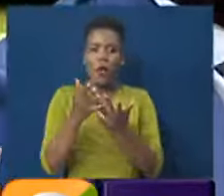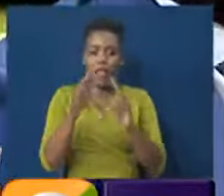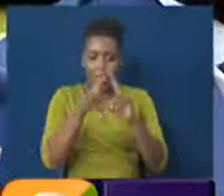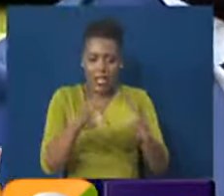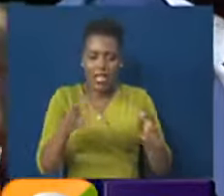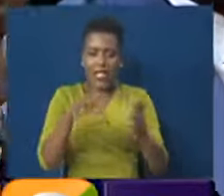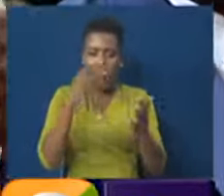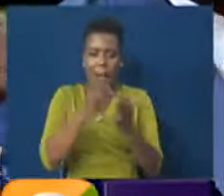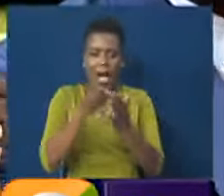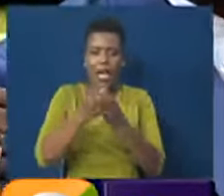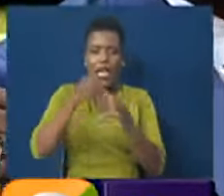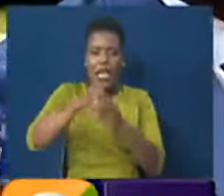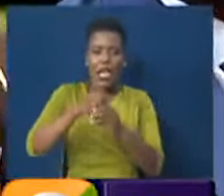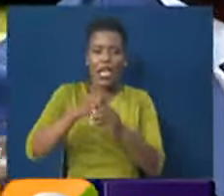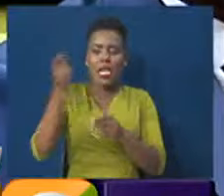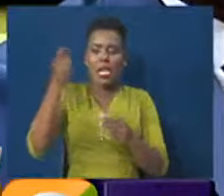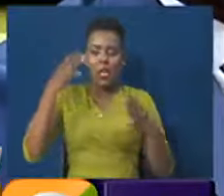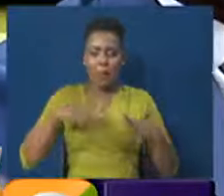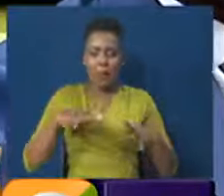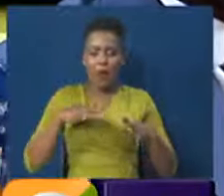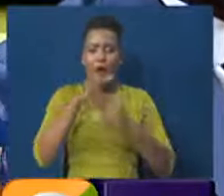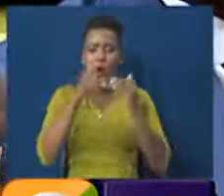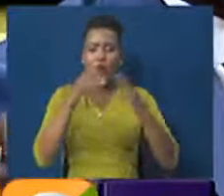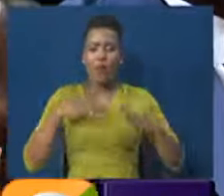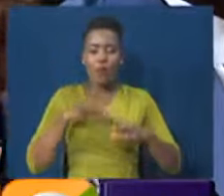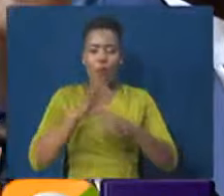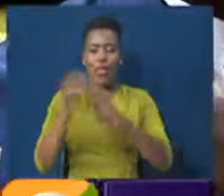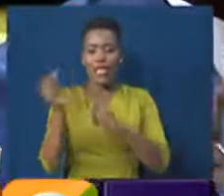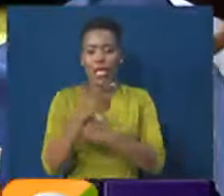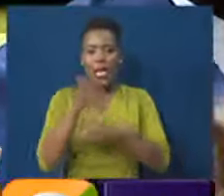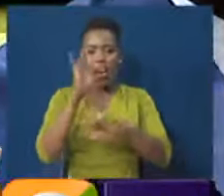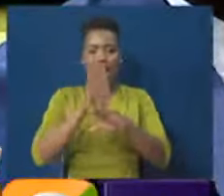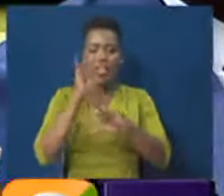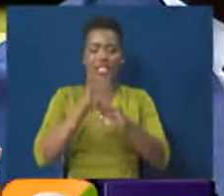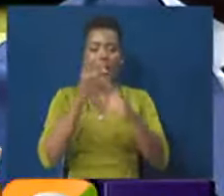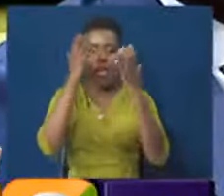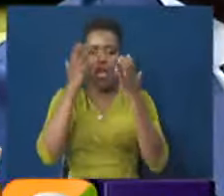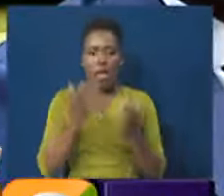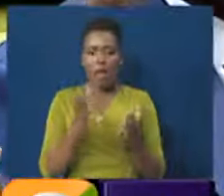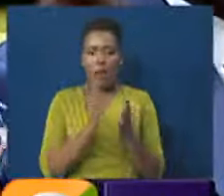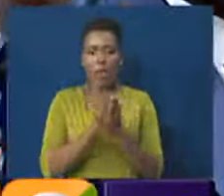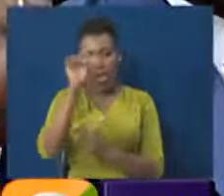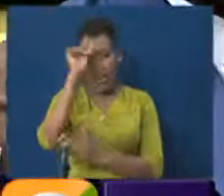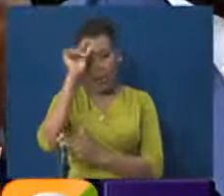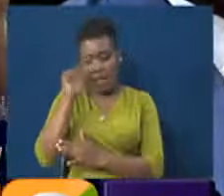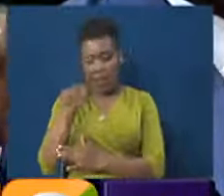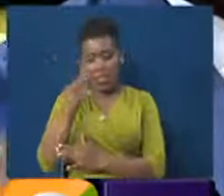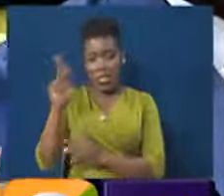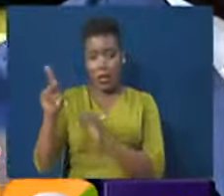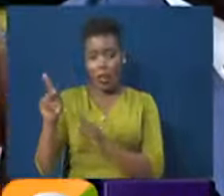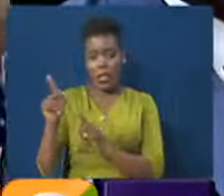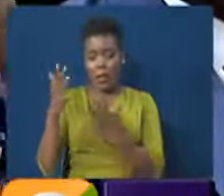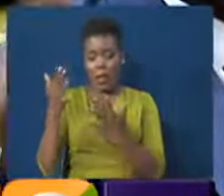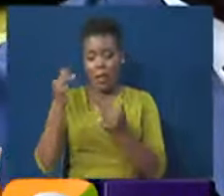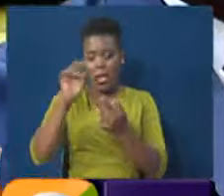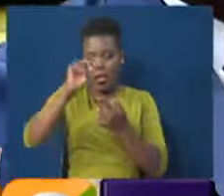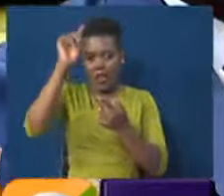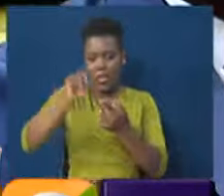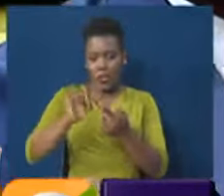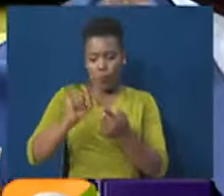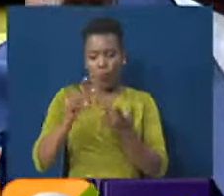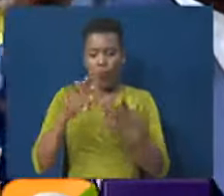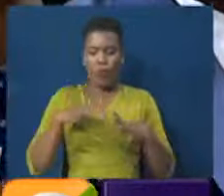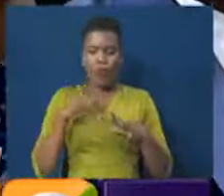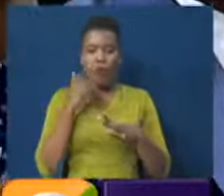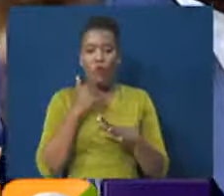Kenyans, because everybody with a salary has been affected tremendously by this regime. So they have reduced disposable income. Those people